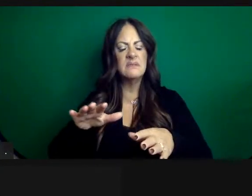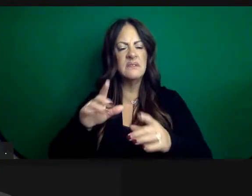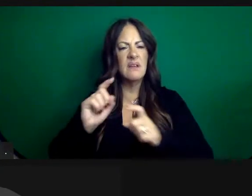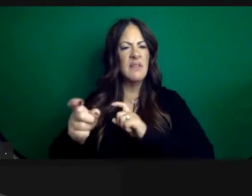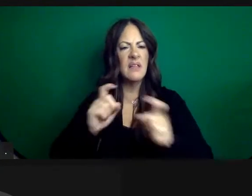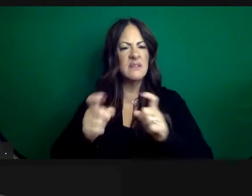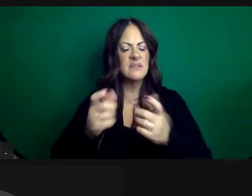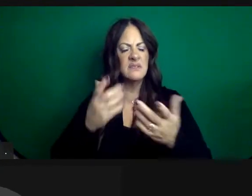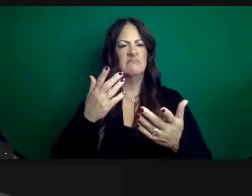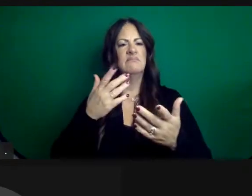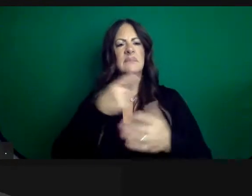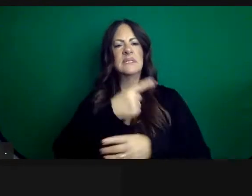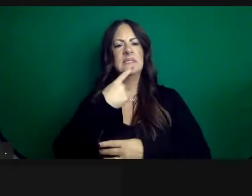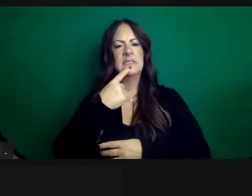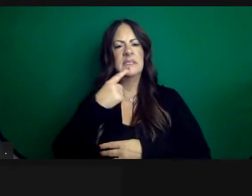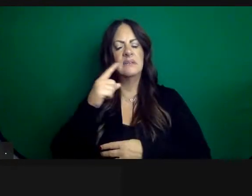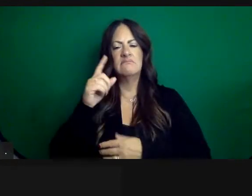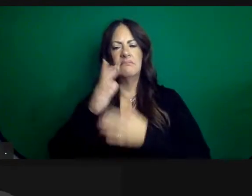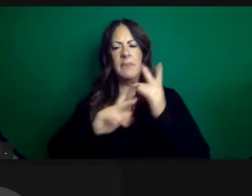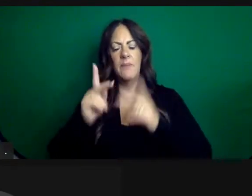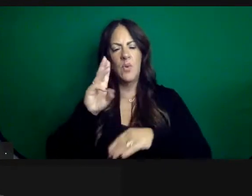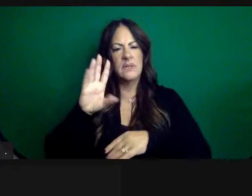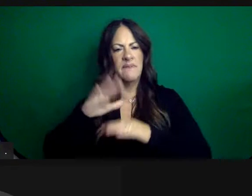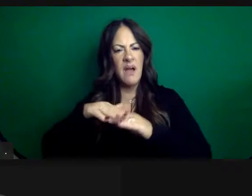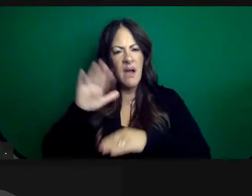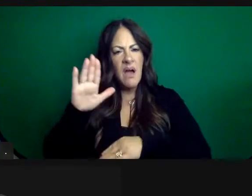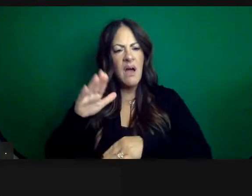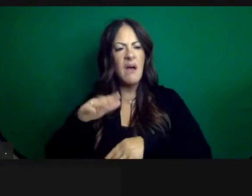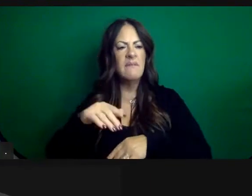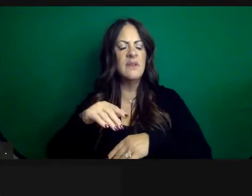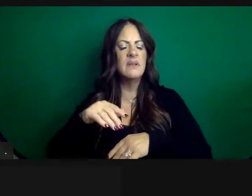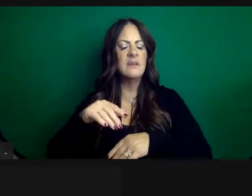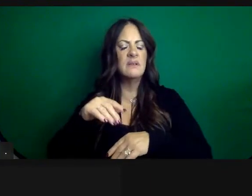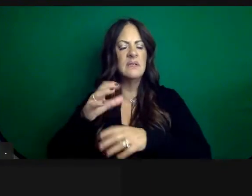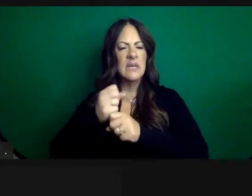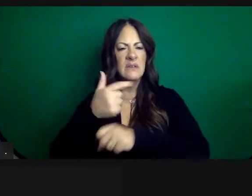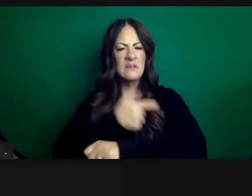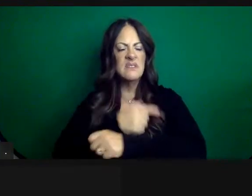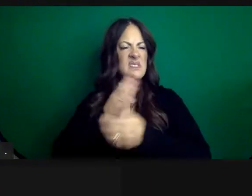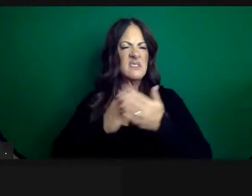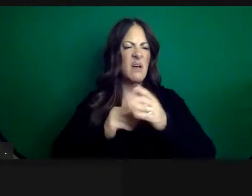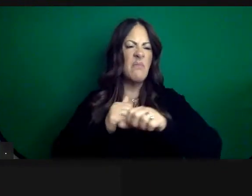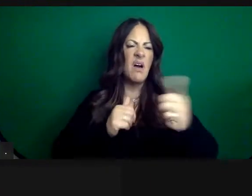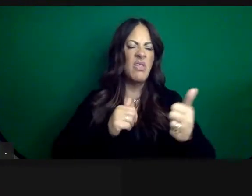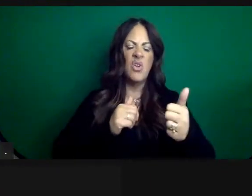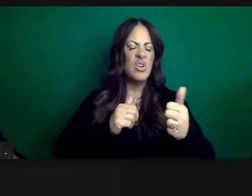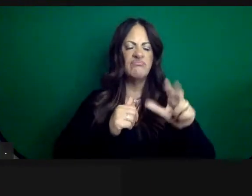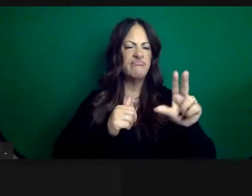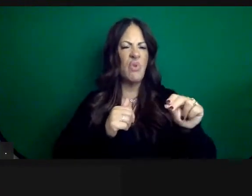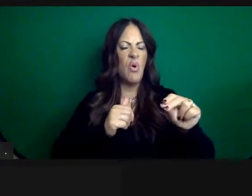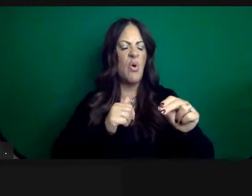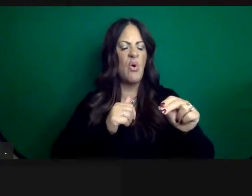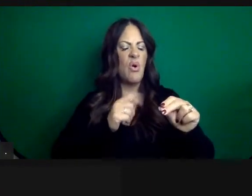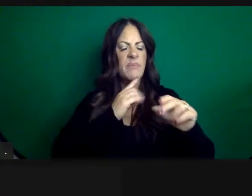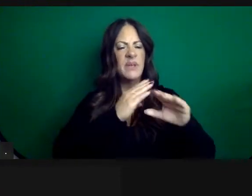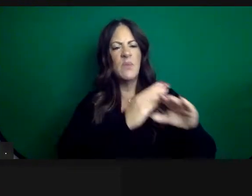over 65 are getting prioritized, that others are getting pushed back in the queue. Yeah, again, thank you for the question. And